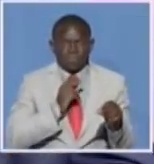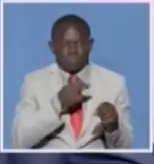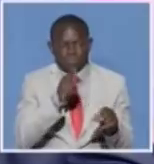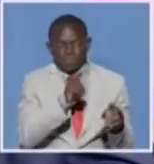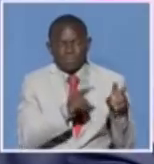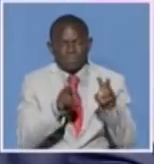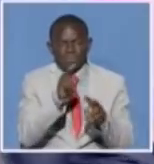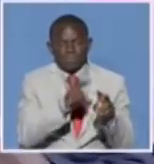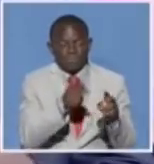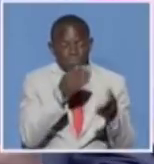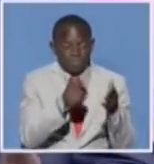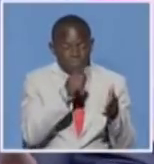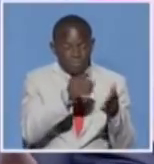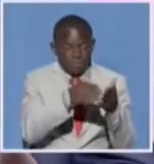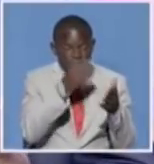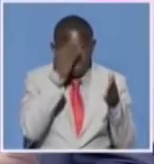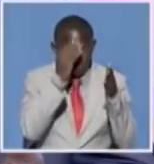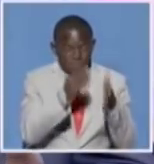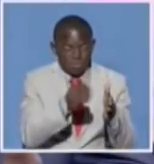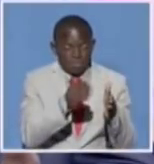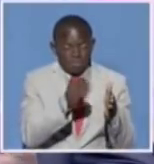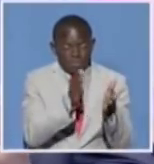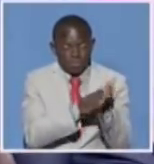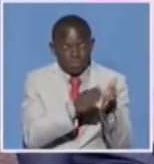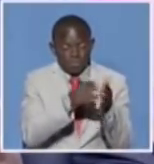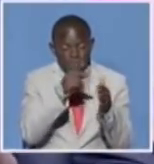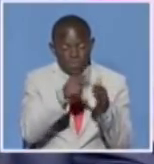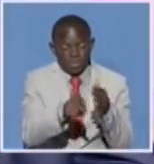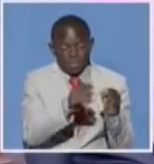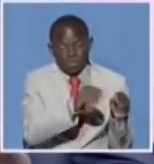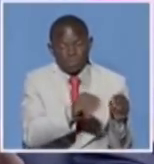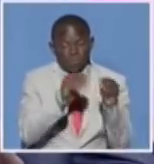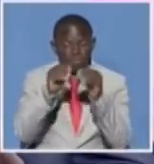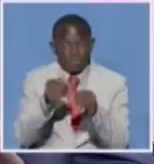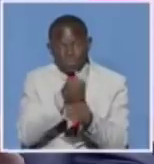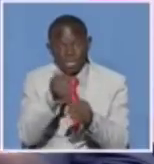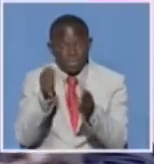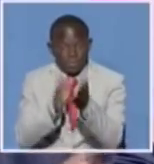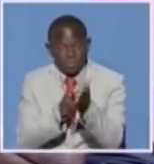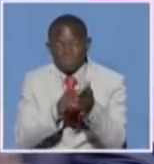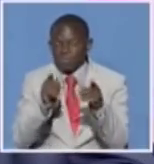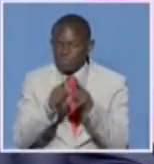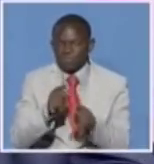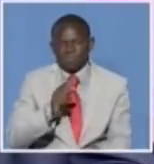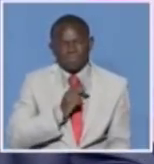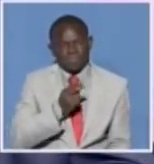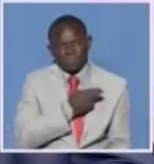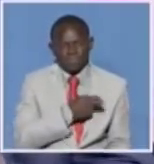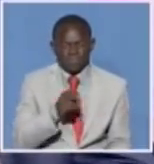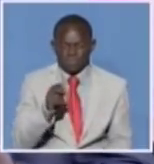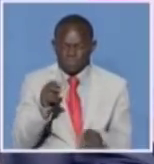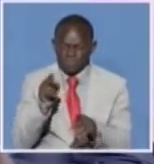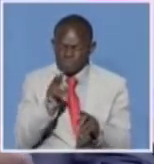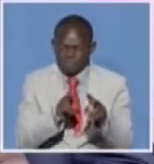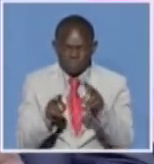school to the other, we'll be able to track that electronically, and we'll be able to know which teachers have taught this child. Even